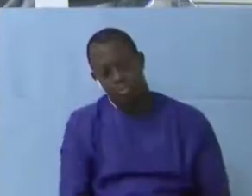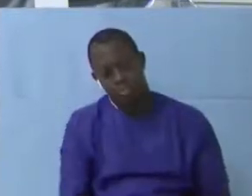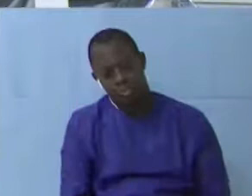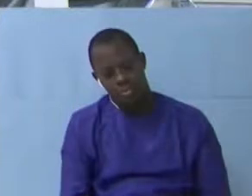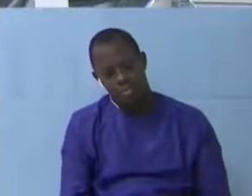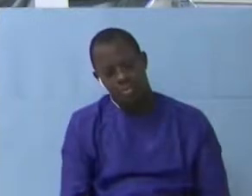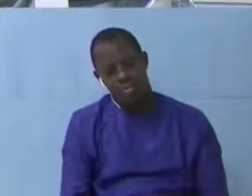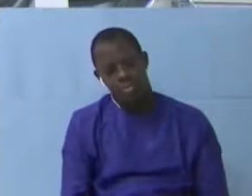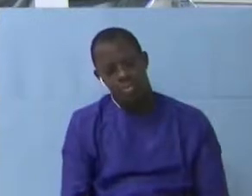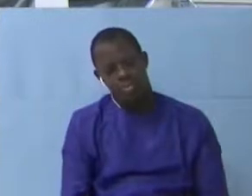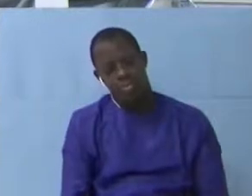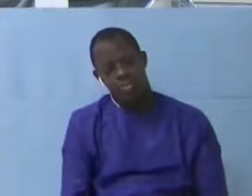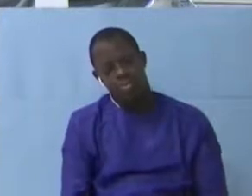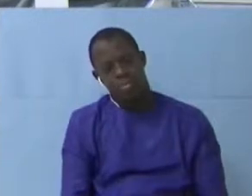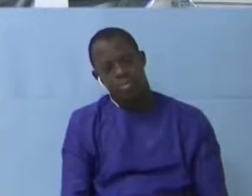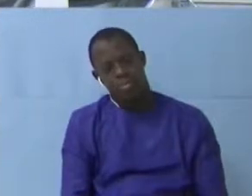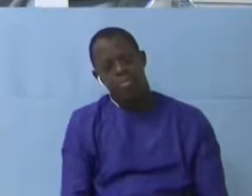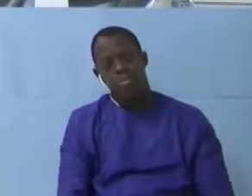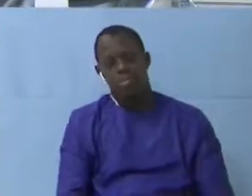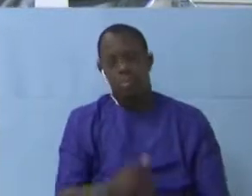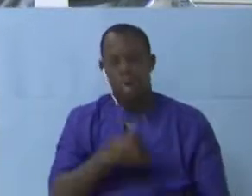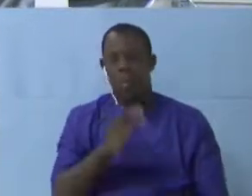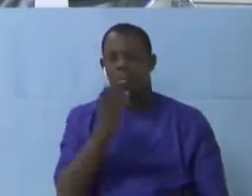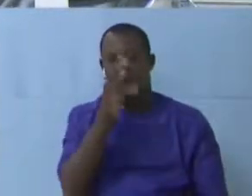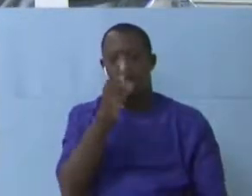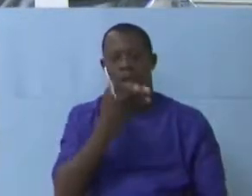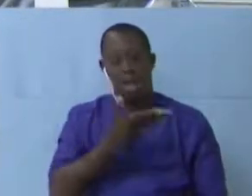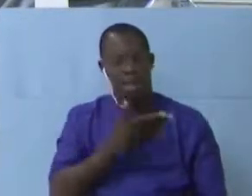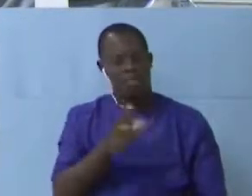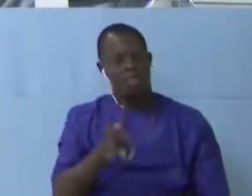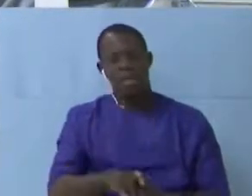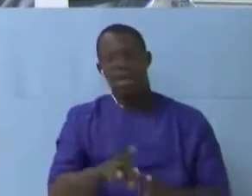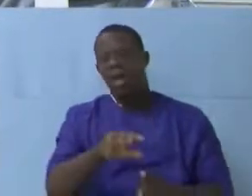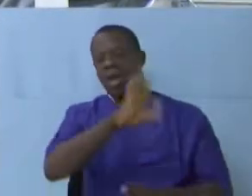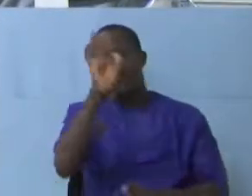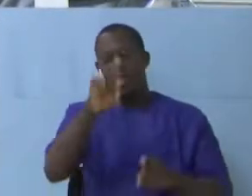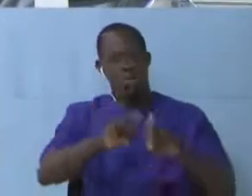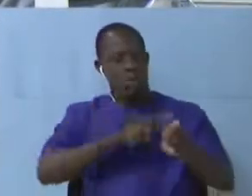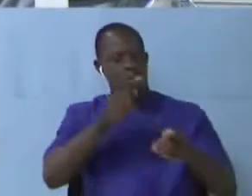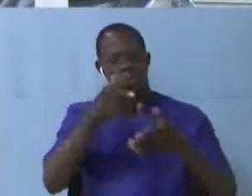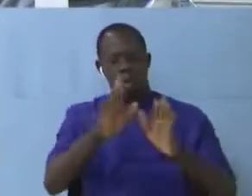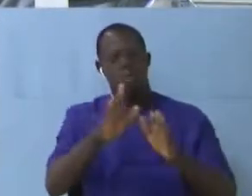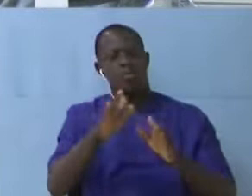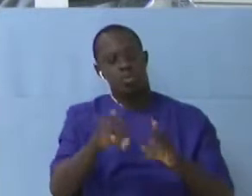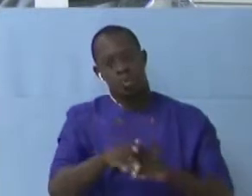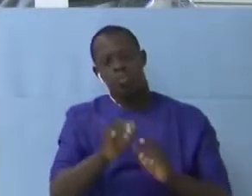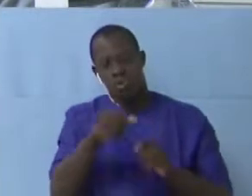Yeah, so I would say we still have a very long way to go. Yeah,